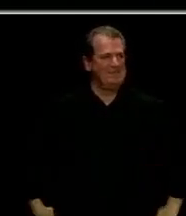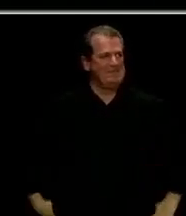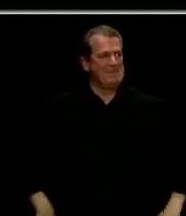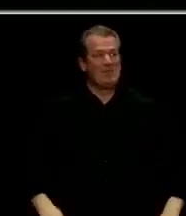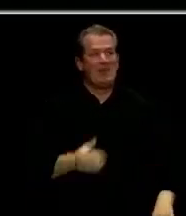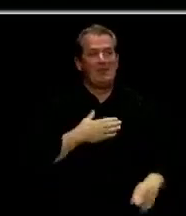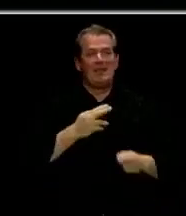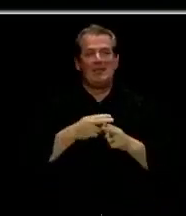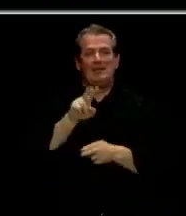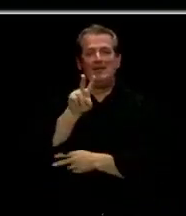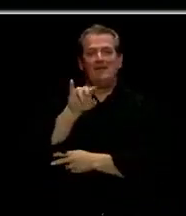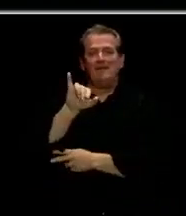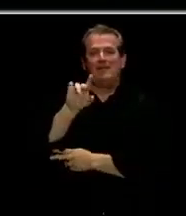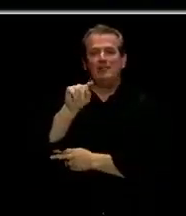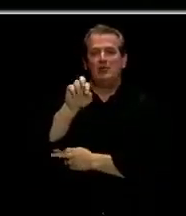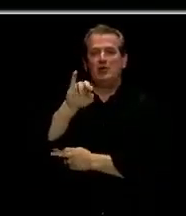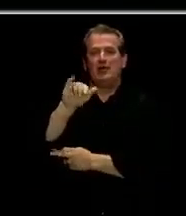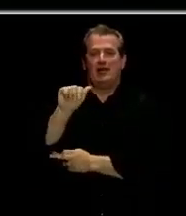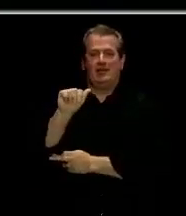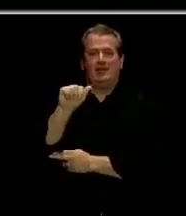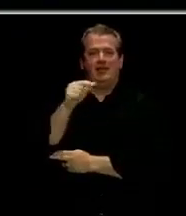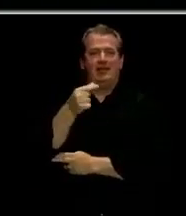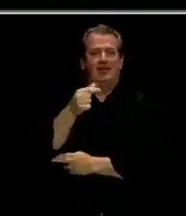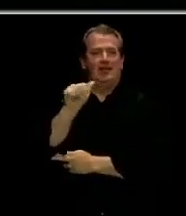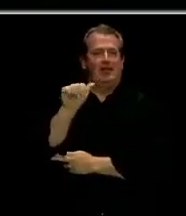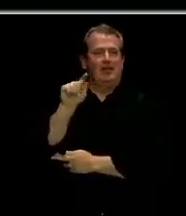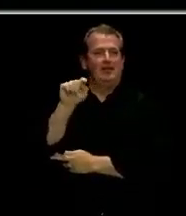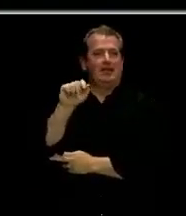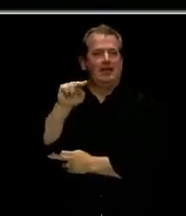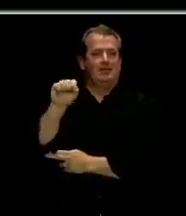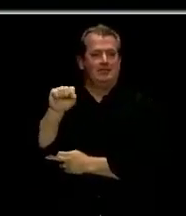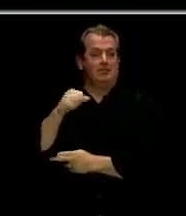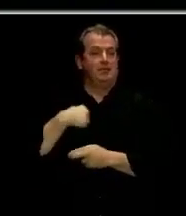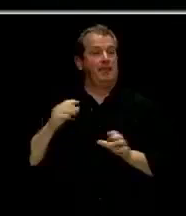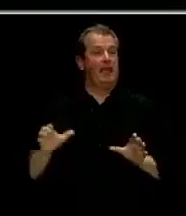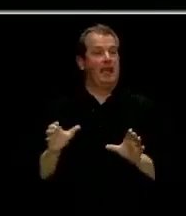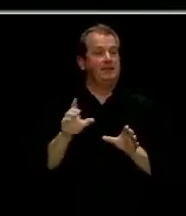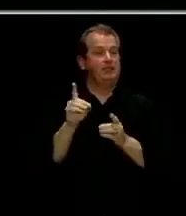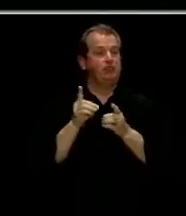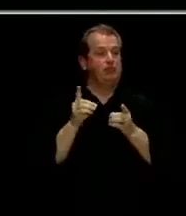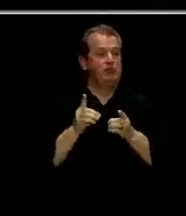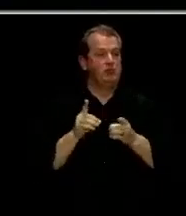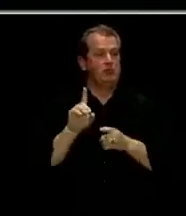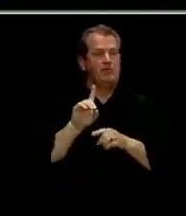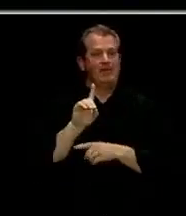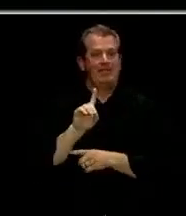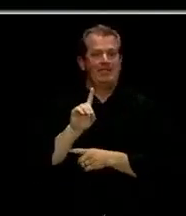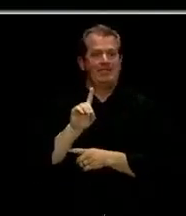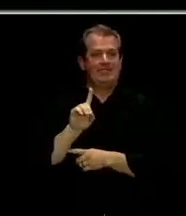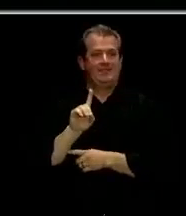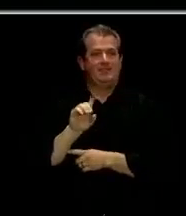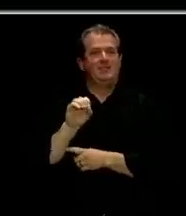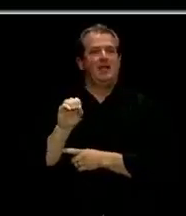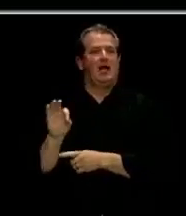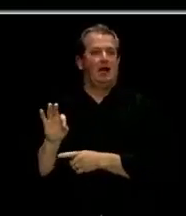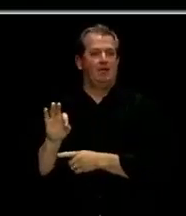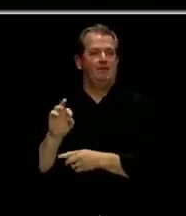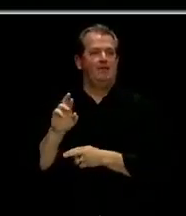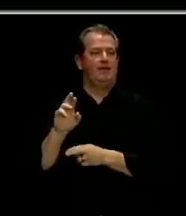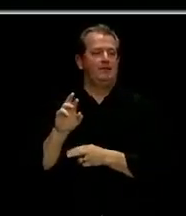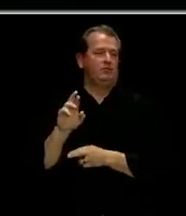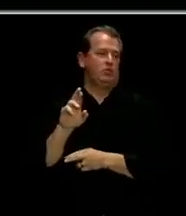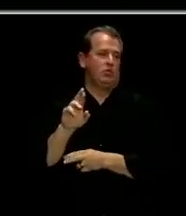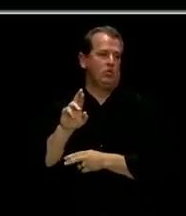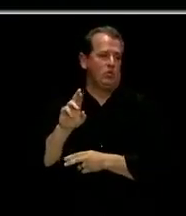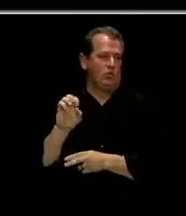is Victoria Gatanis, and I'm currently serving as the Acting Director of the Division of Vocational Rehabilitation. So good